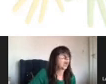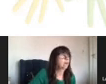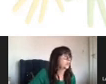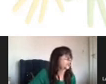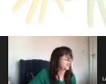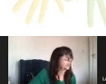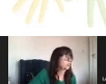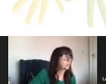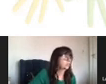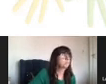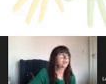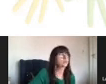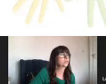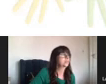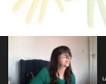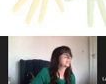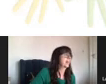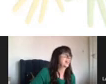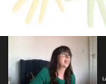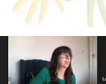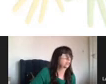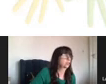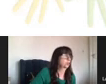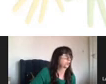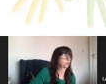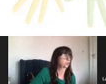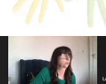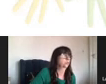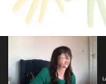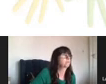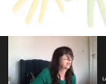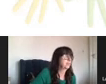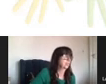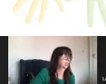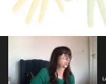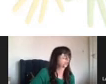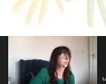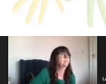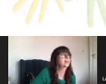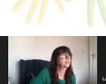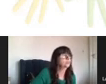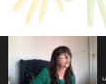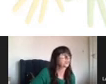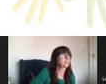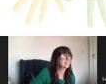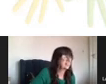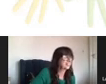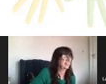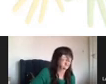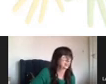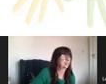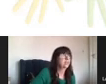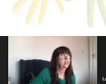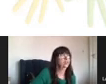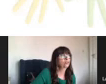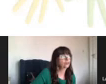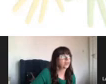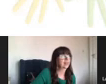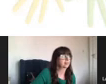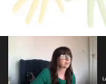basically. Wheelchair users, people would consider their legs not to work. They have mobility issues. A medical model sees